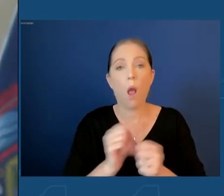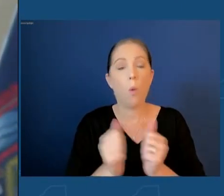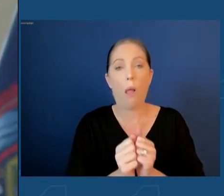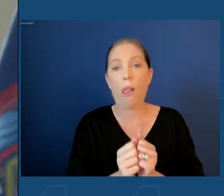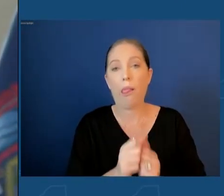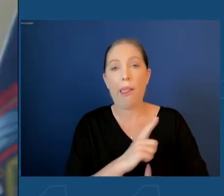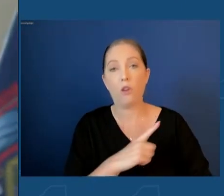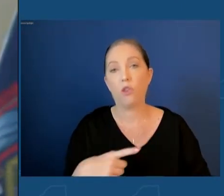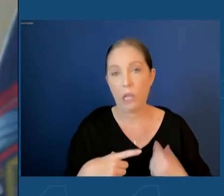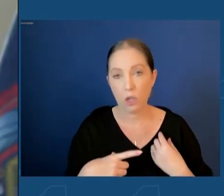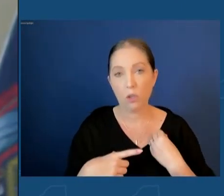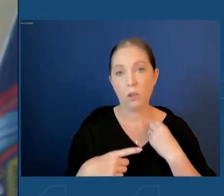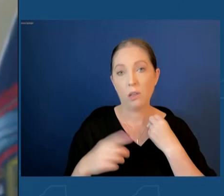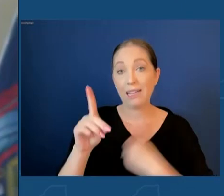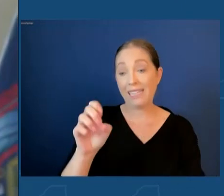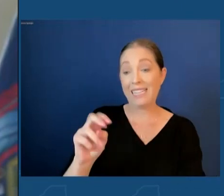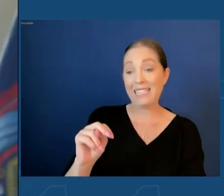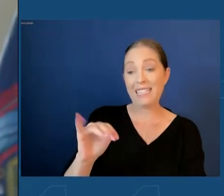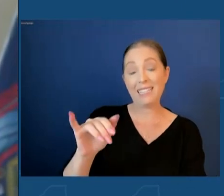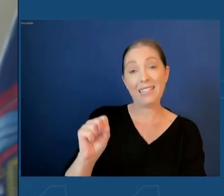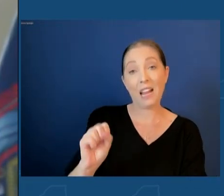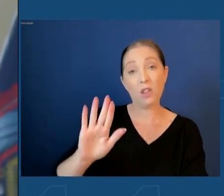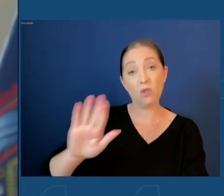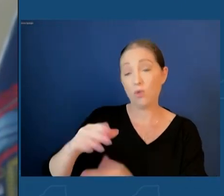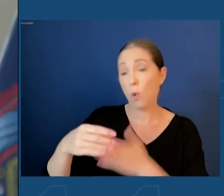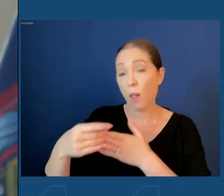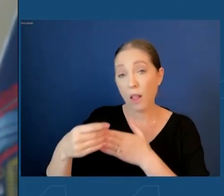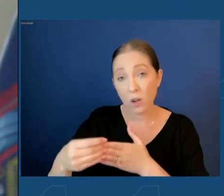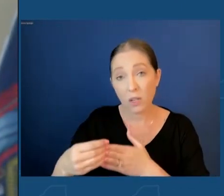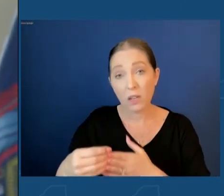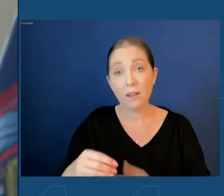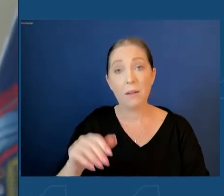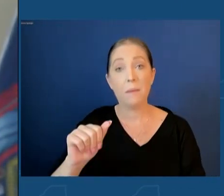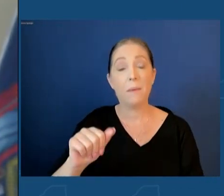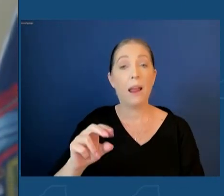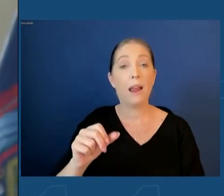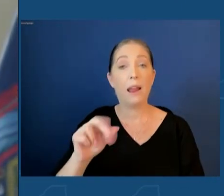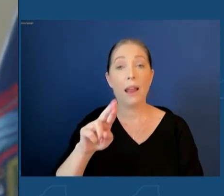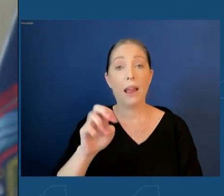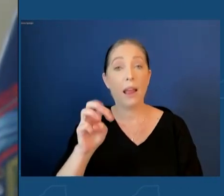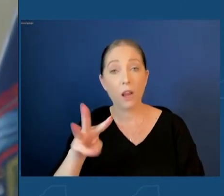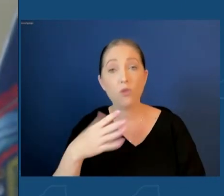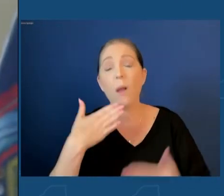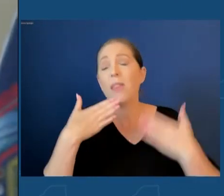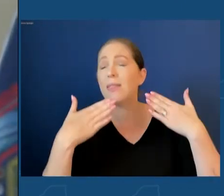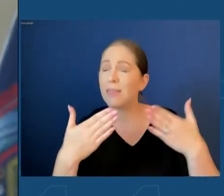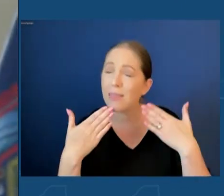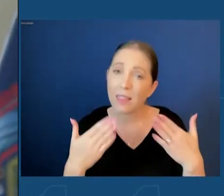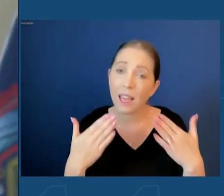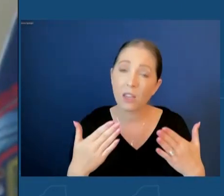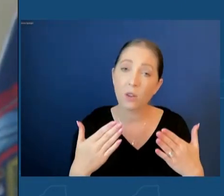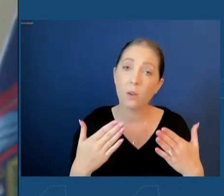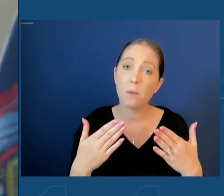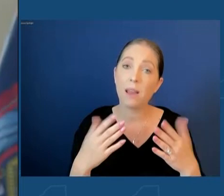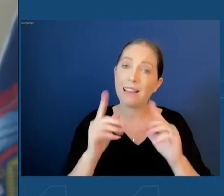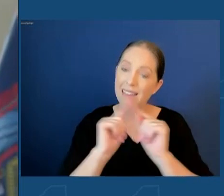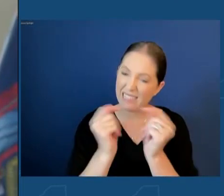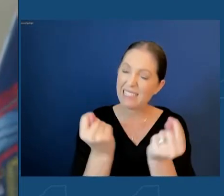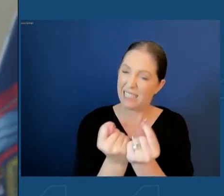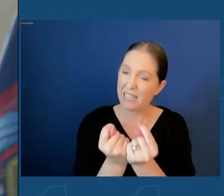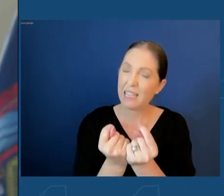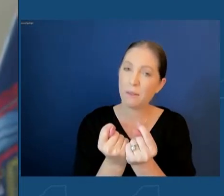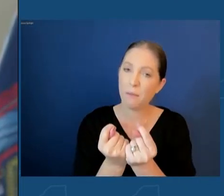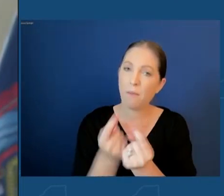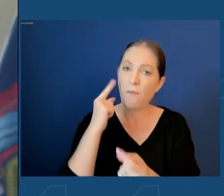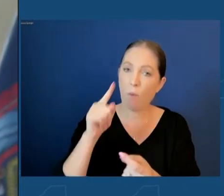And Dennis, for your leadership, and Andrew Joyce and the legislators that are here, Paul and everyone else, thank you. But it takes a team to make things happen, and there's